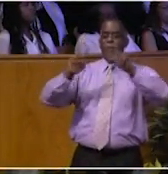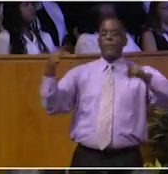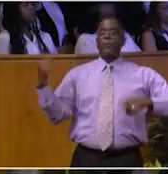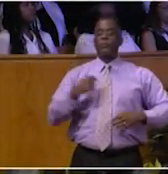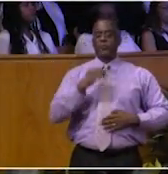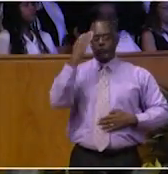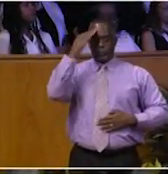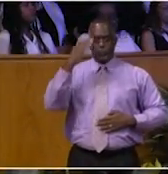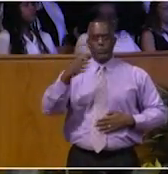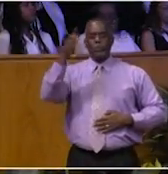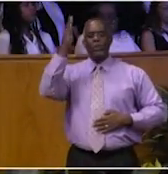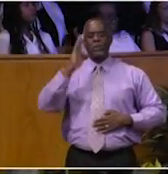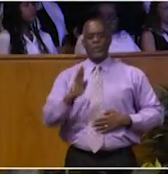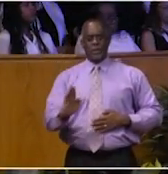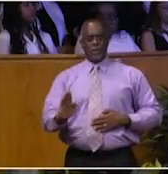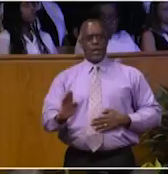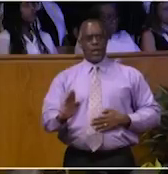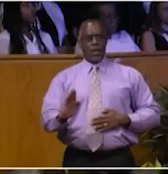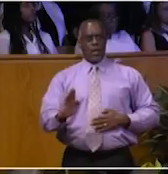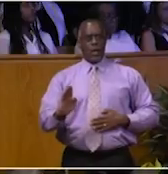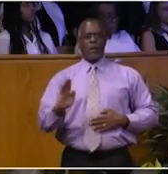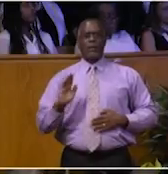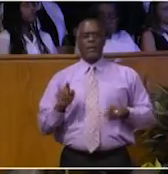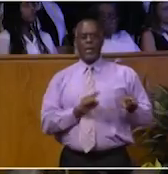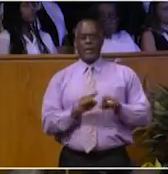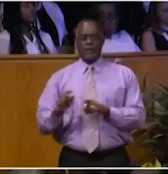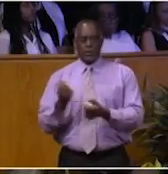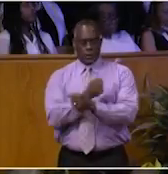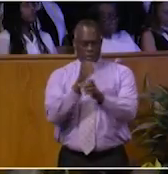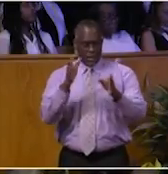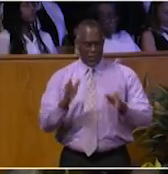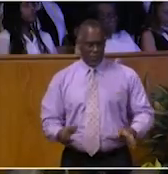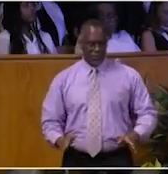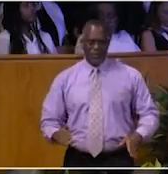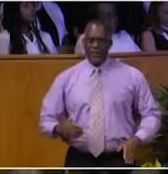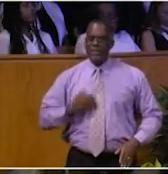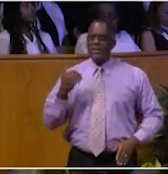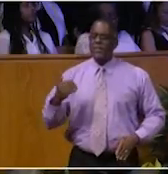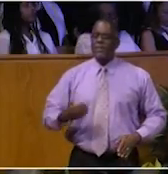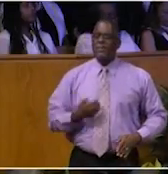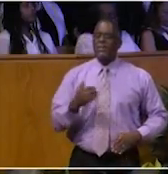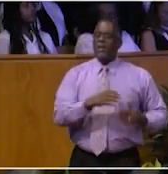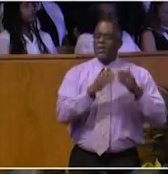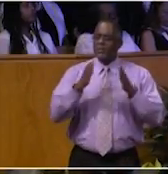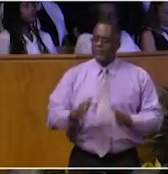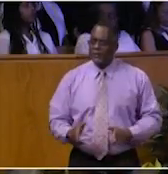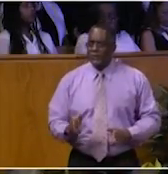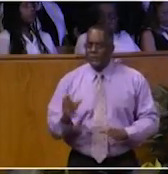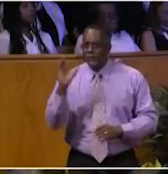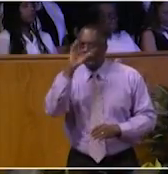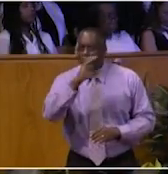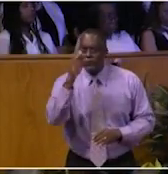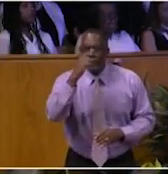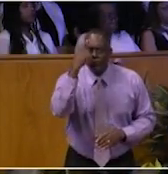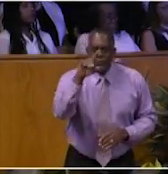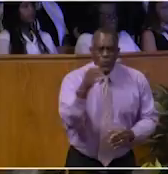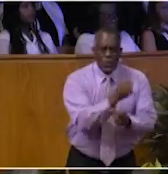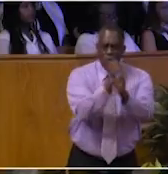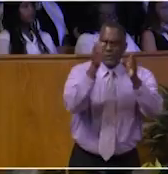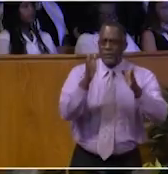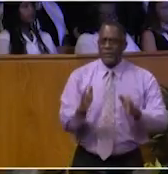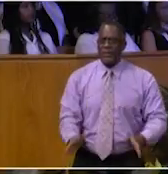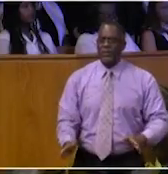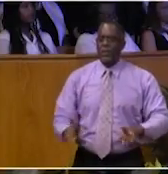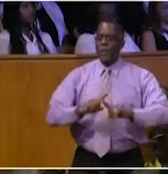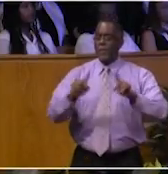knew God as Savior. Our young leaders are looking for a Messiah. But too often they